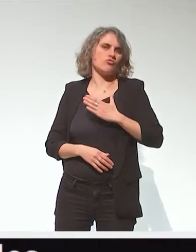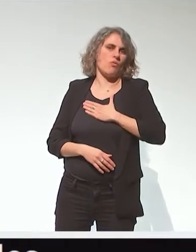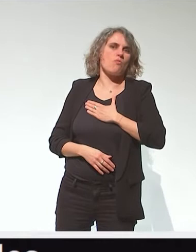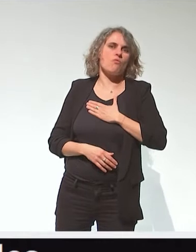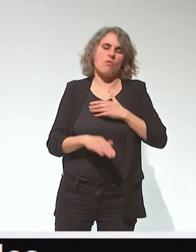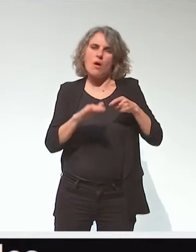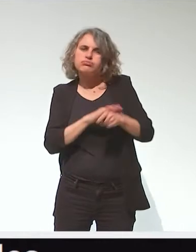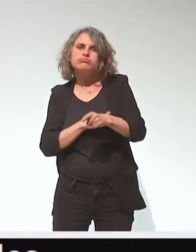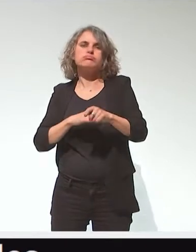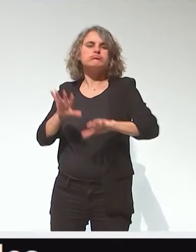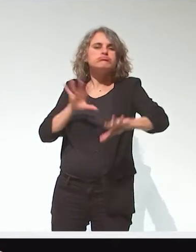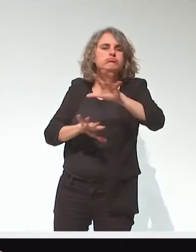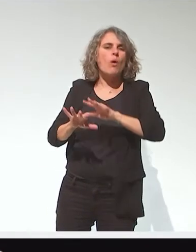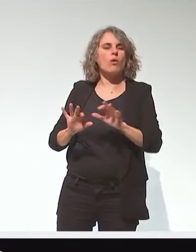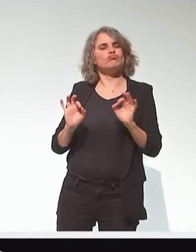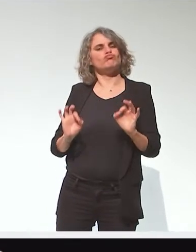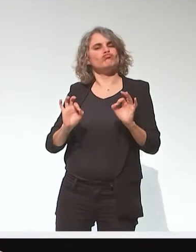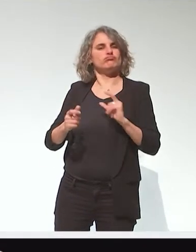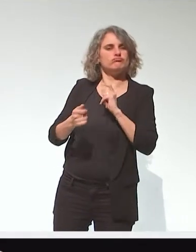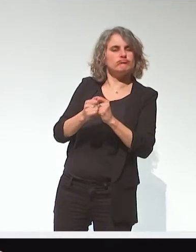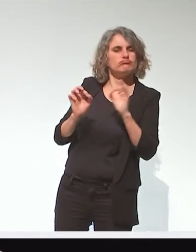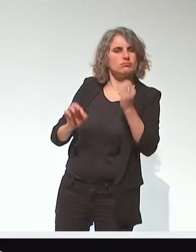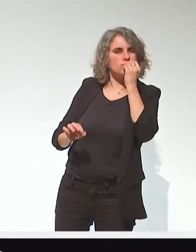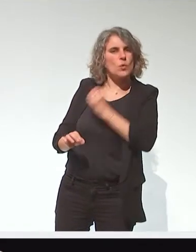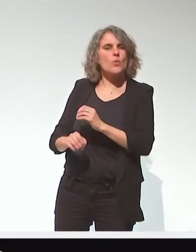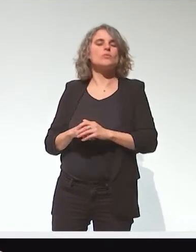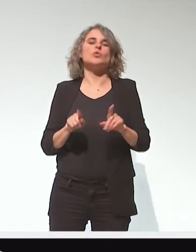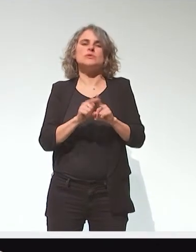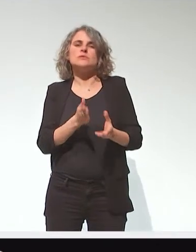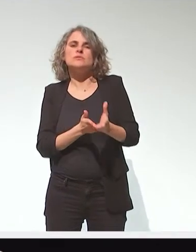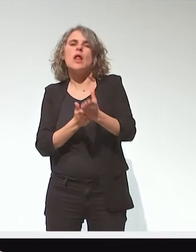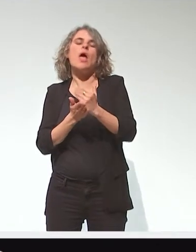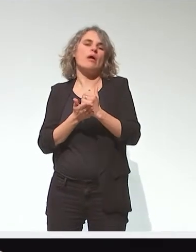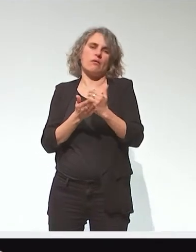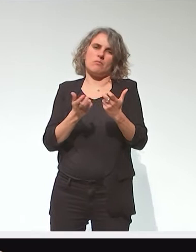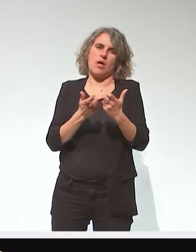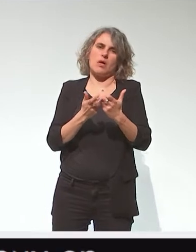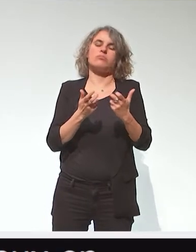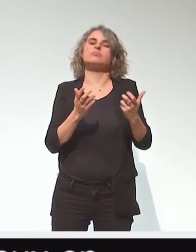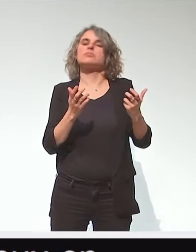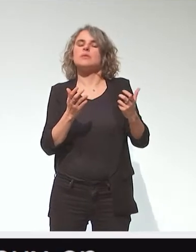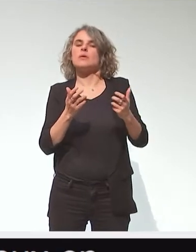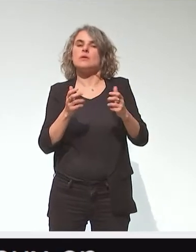considerable, generous financial support in terms of reasonable accommodation. There's also participation or contribution